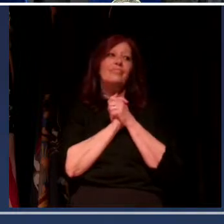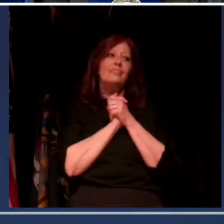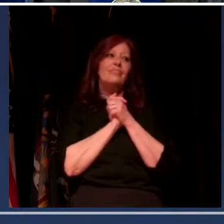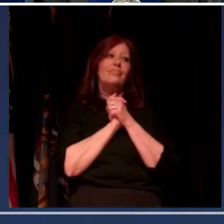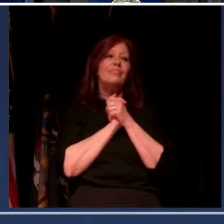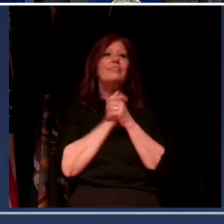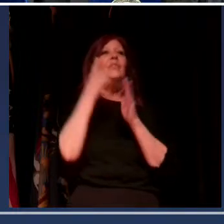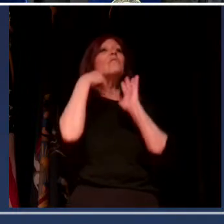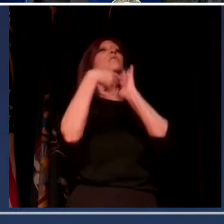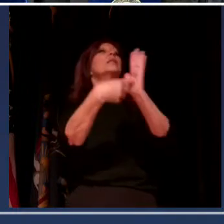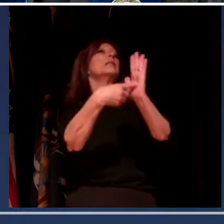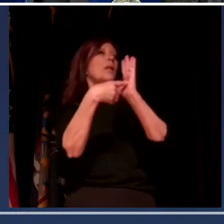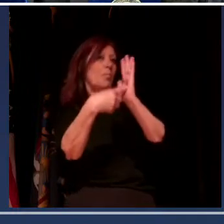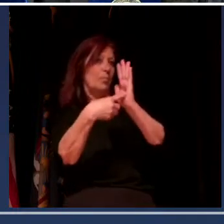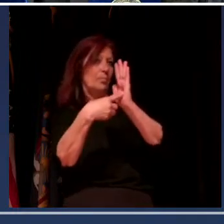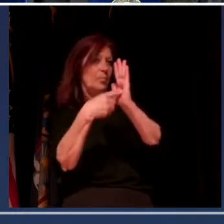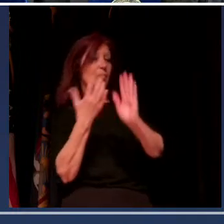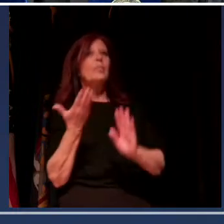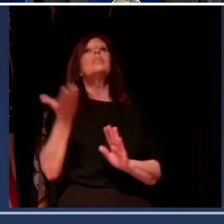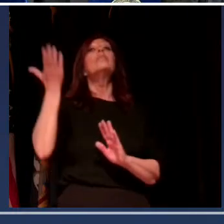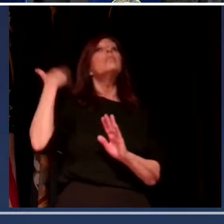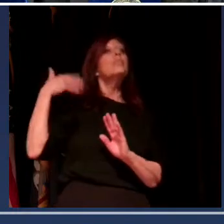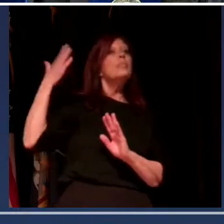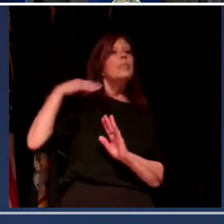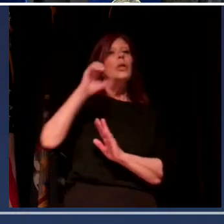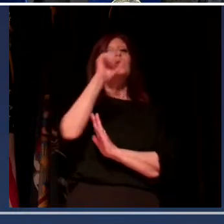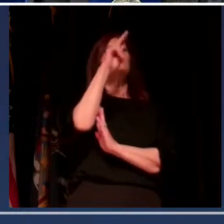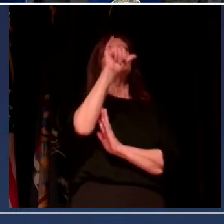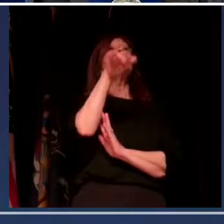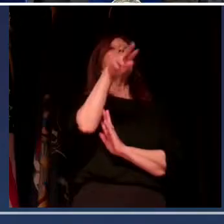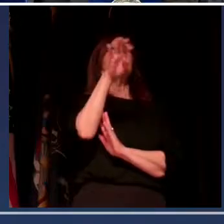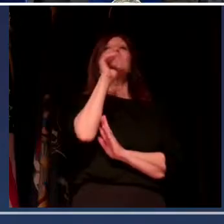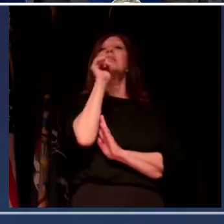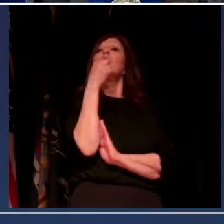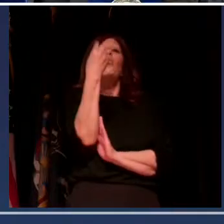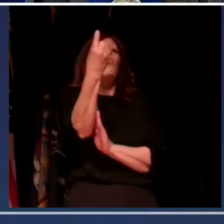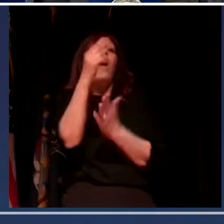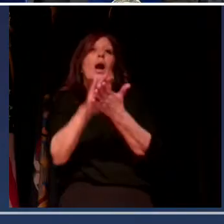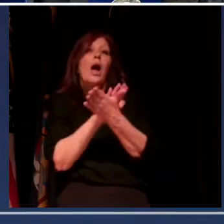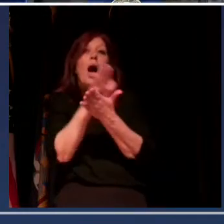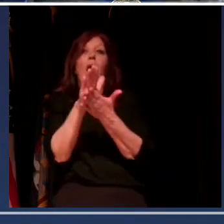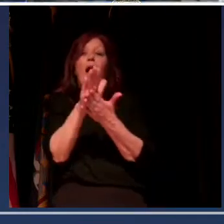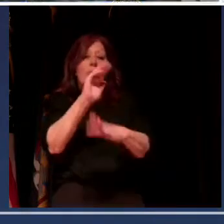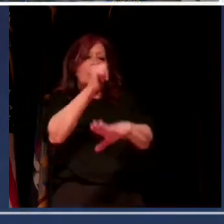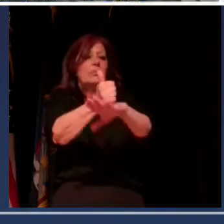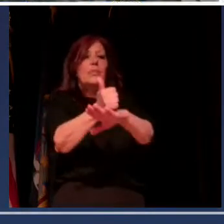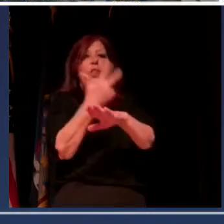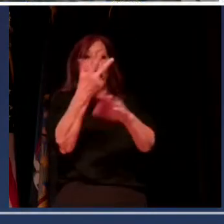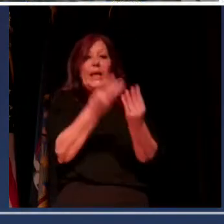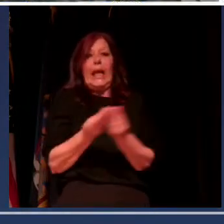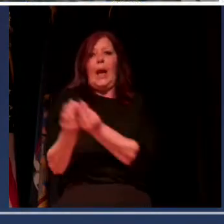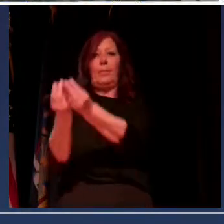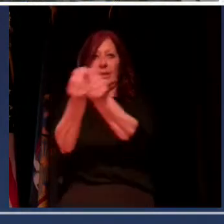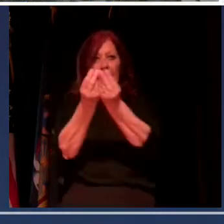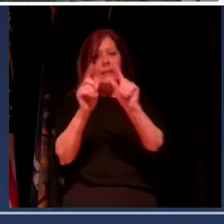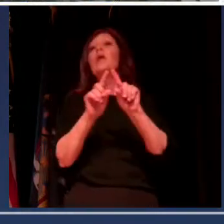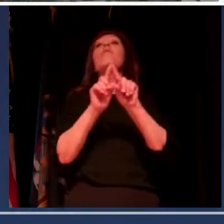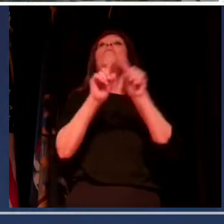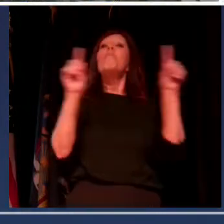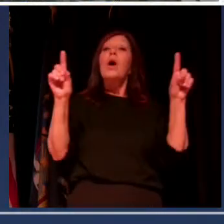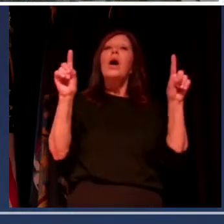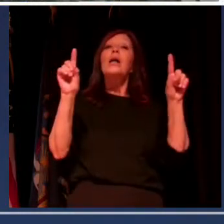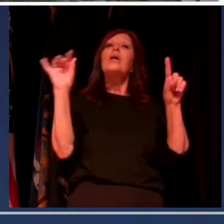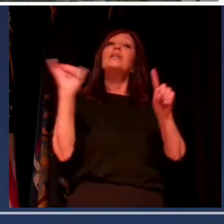For example, previously, SUNY Erie was not just one college located at 3 campuses, but was treated as if it